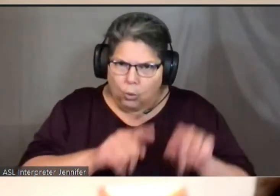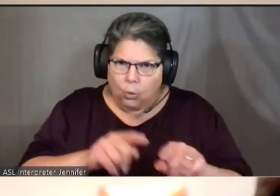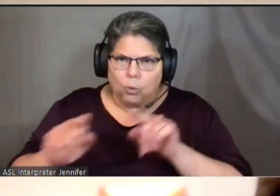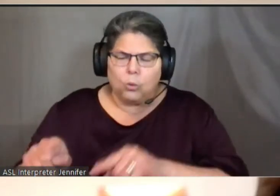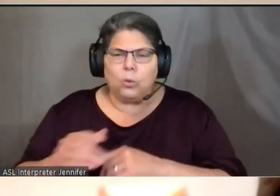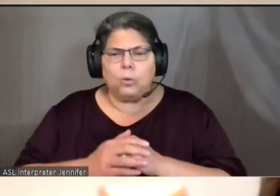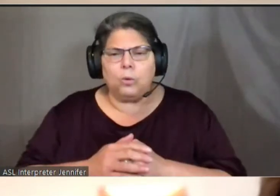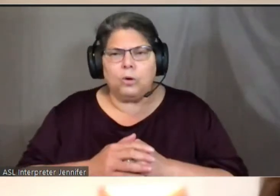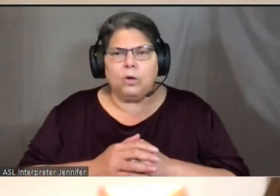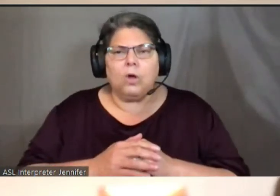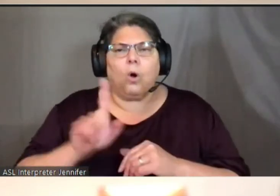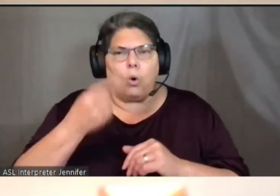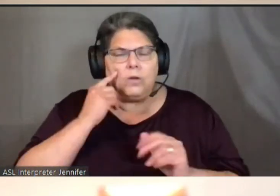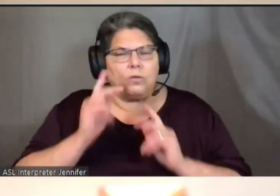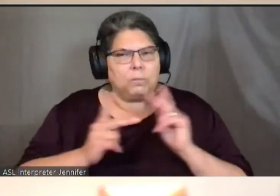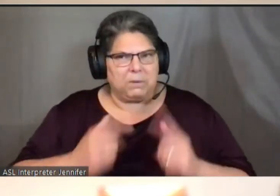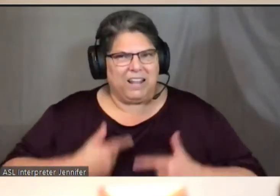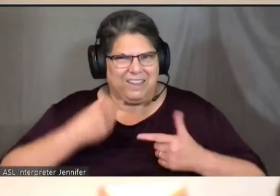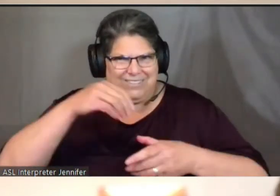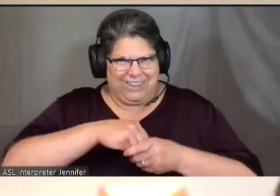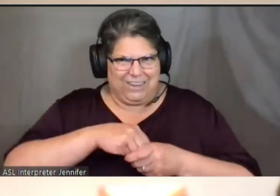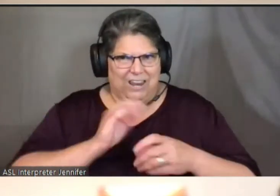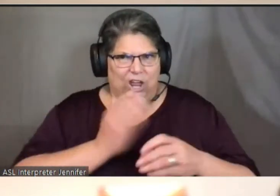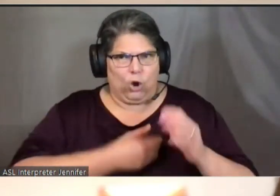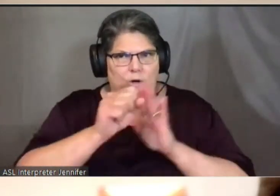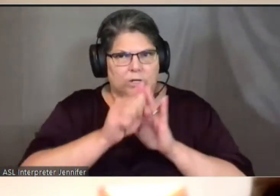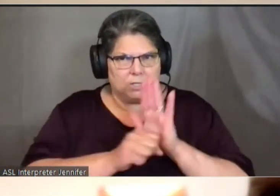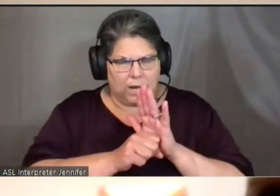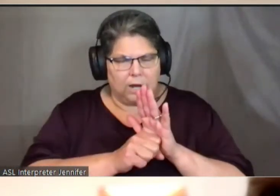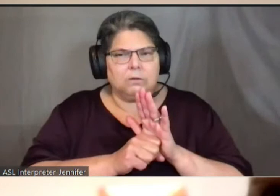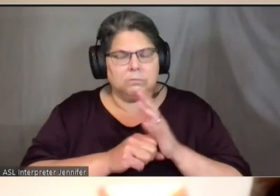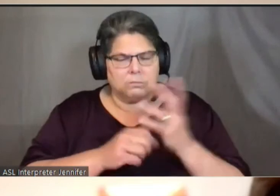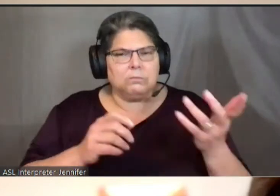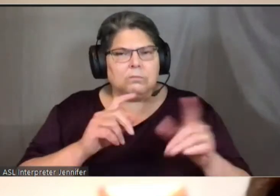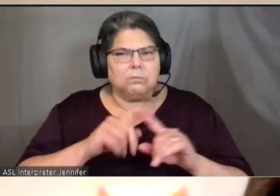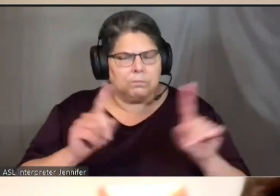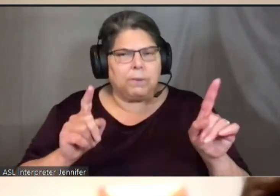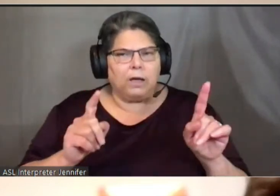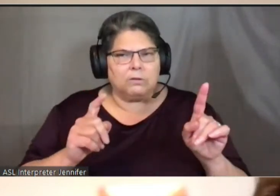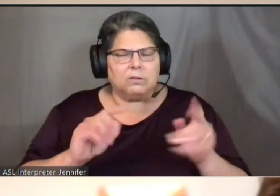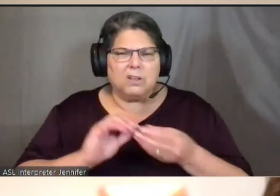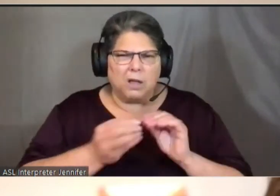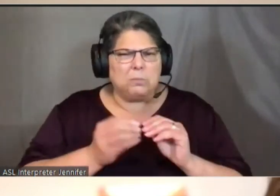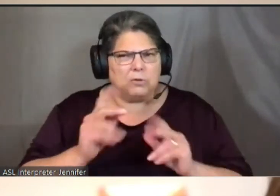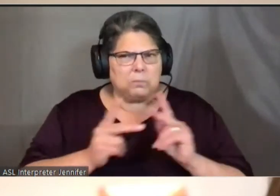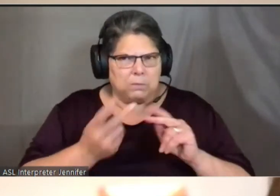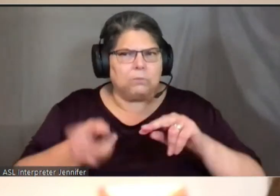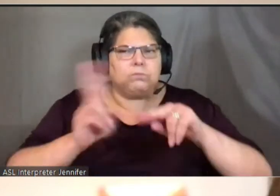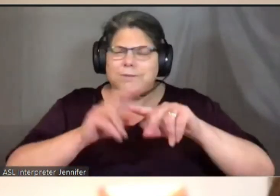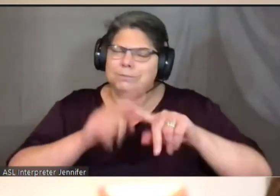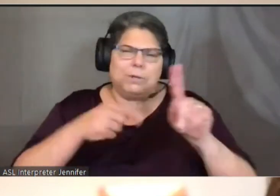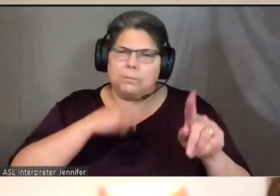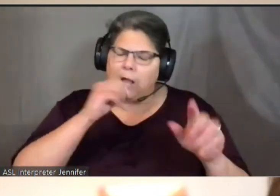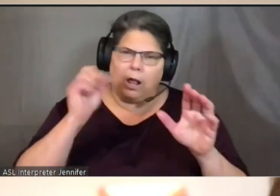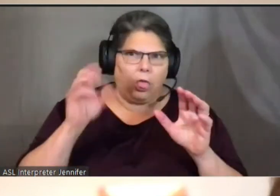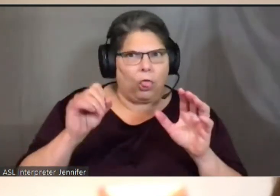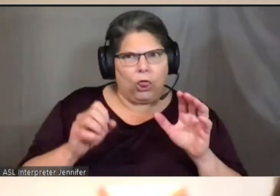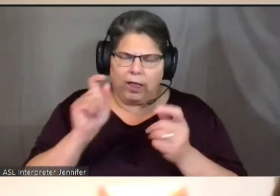in-state individuals. Again, the capacity is increased. I'm not going to go into those details.